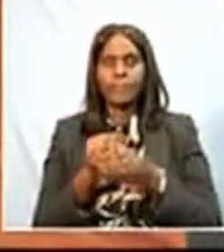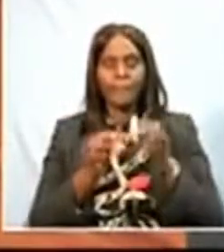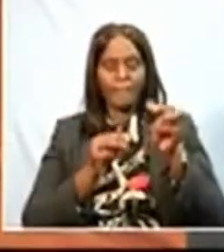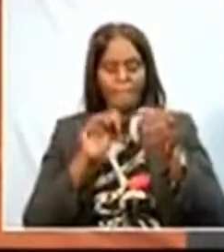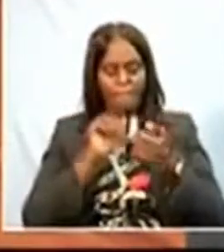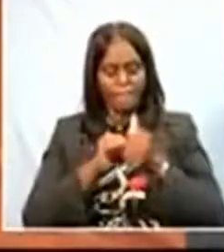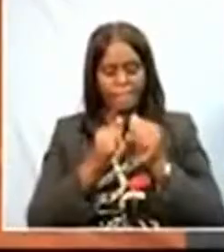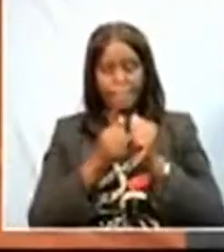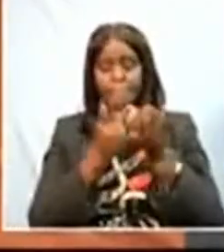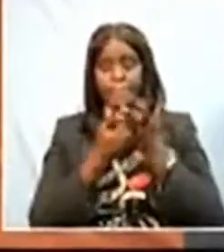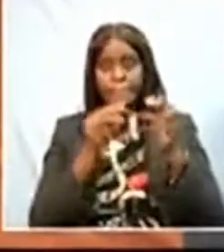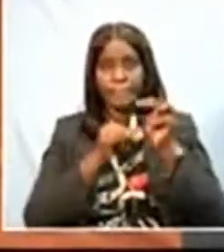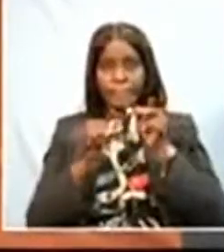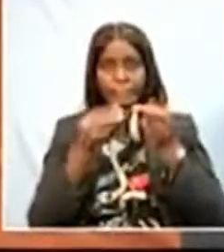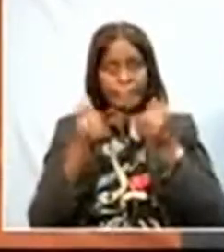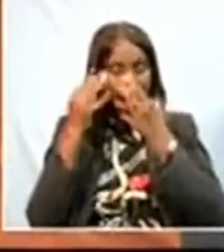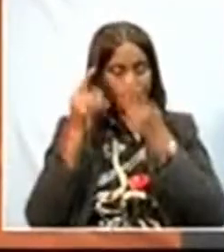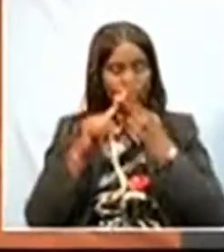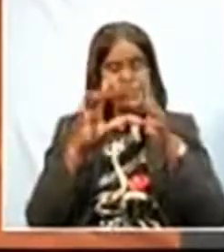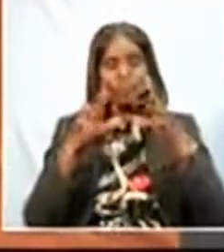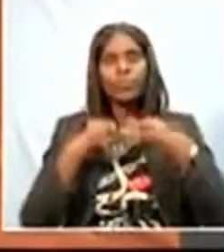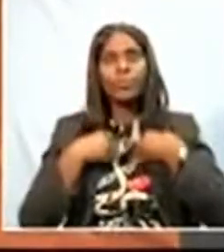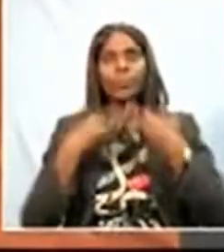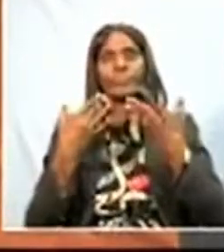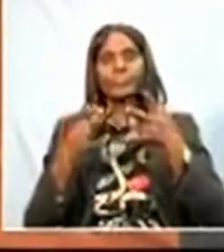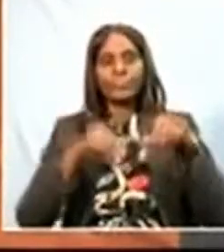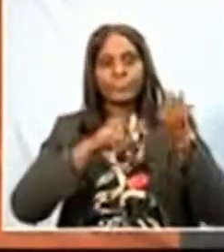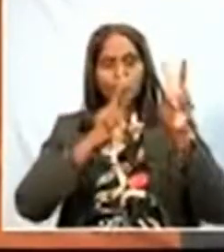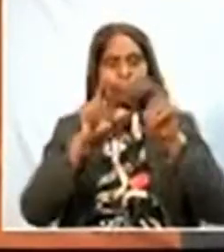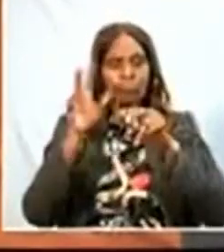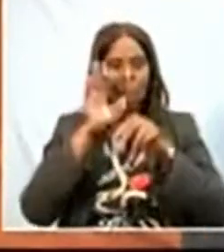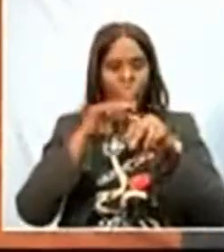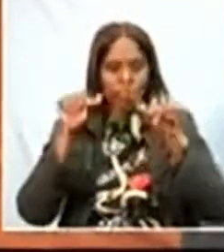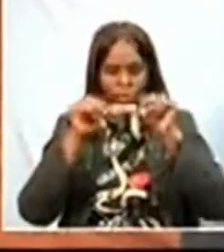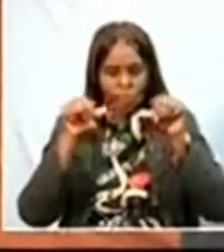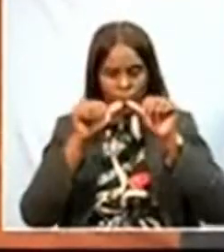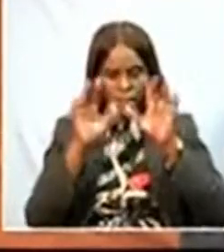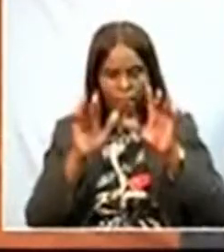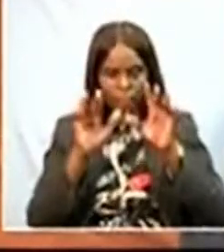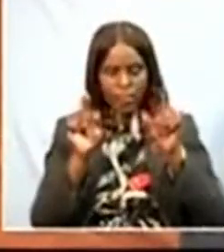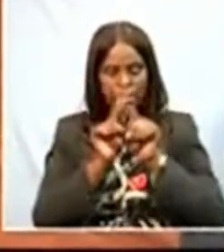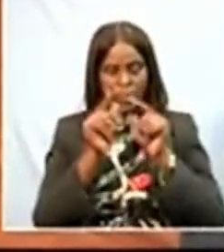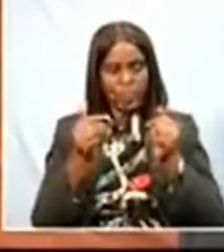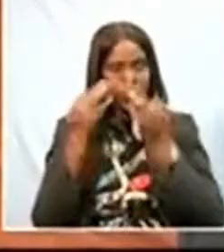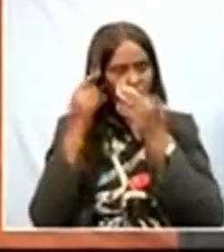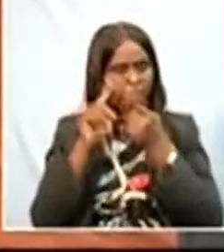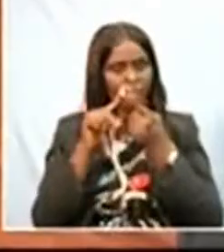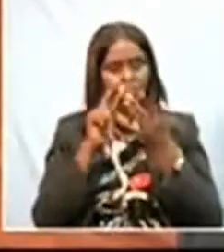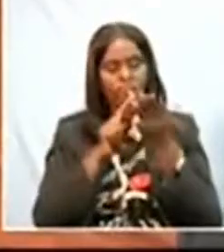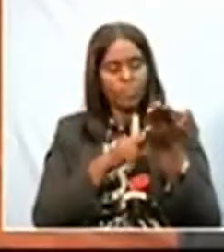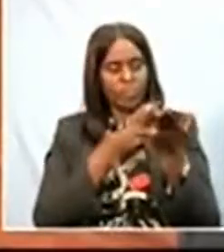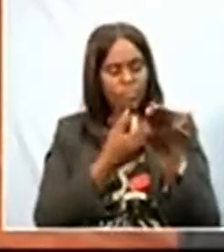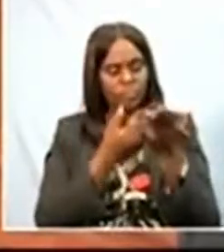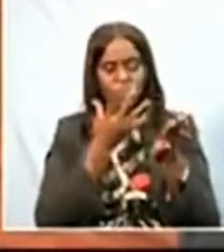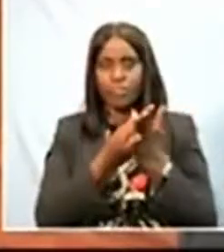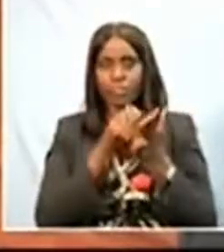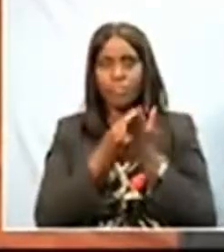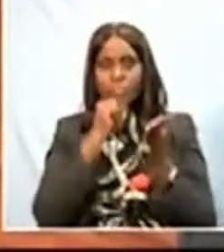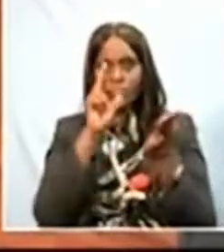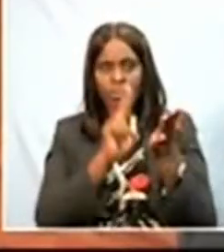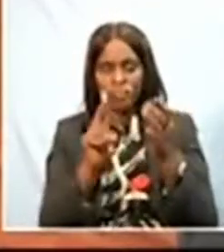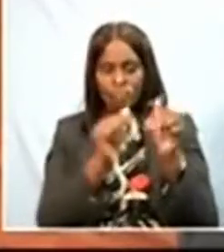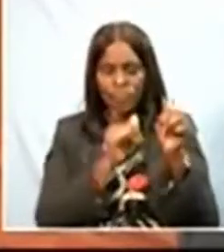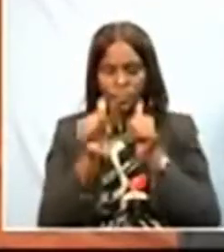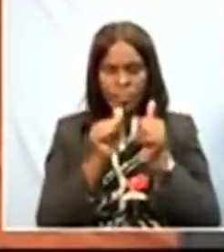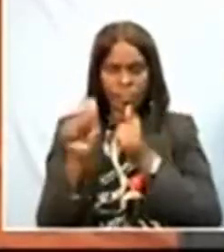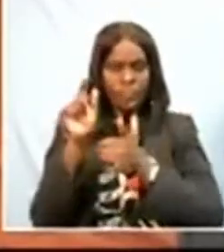Cause of query, management wishes to acknowledge the observation of the auditor and wishes to report that the unspent funds on